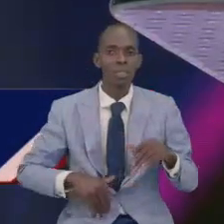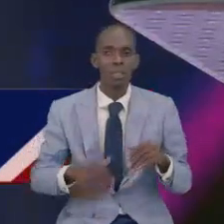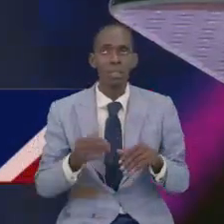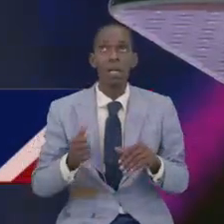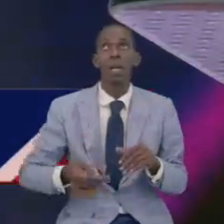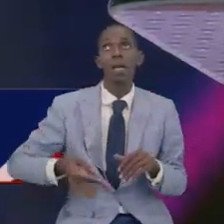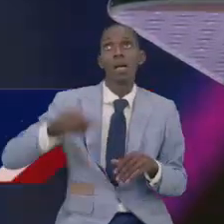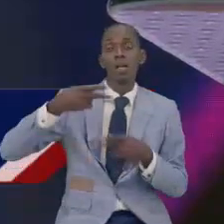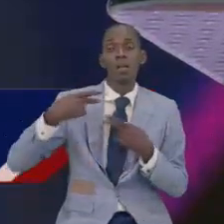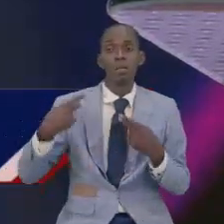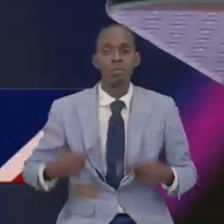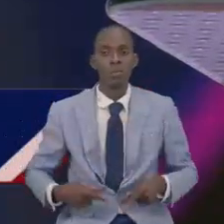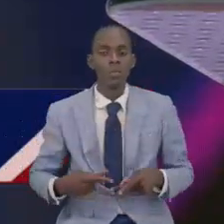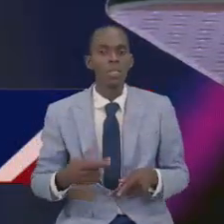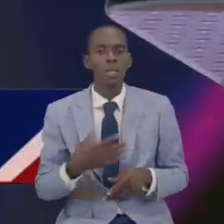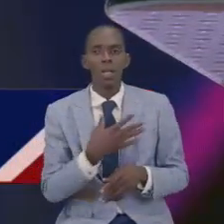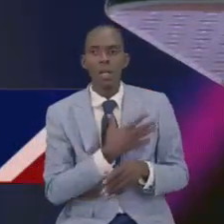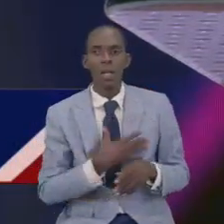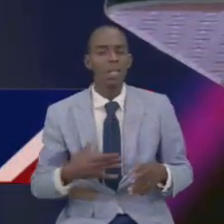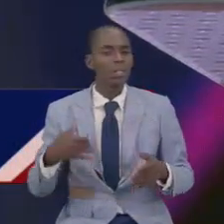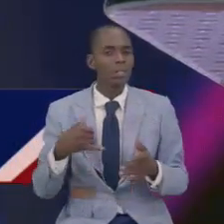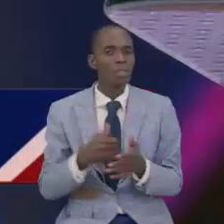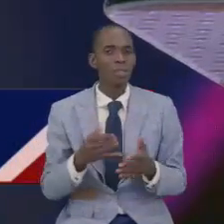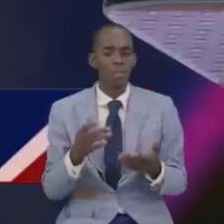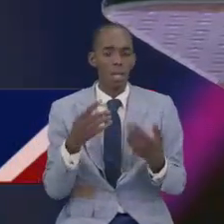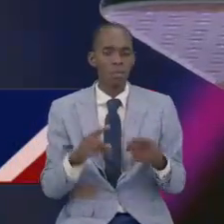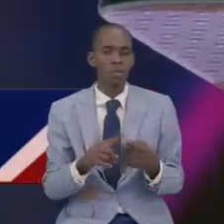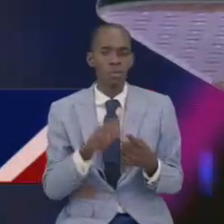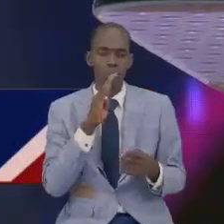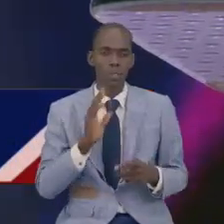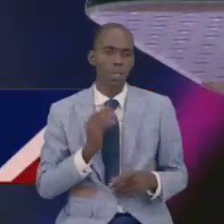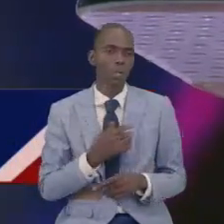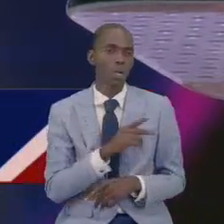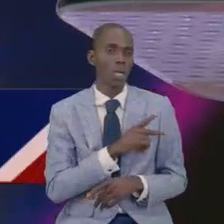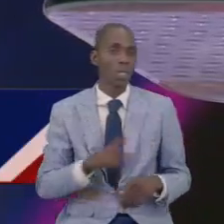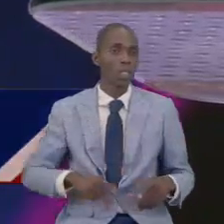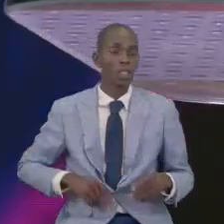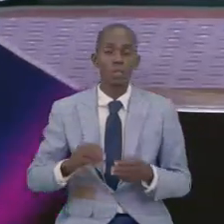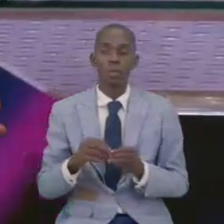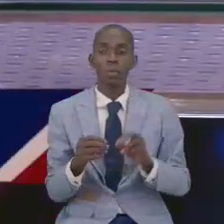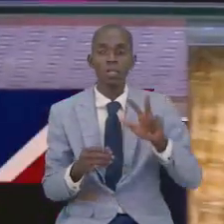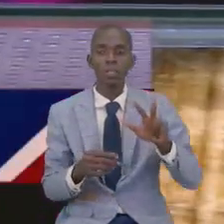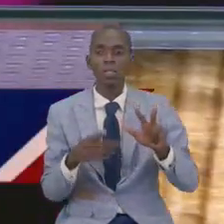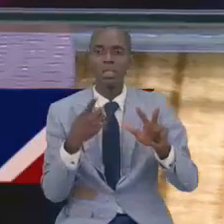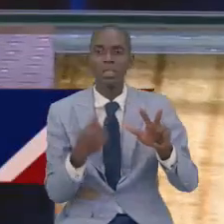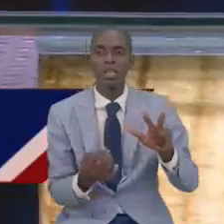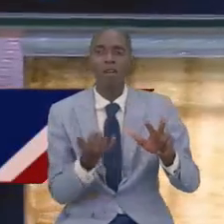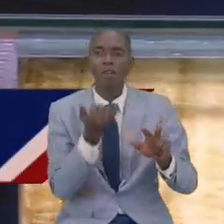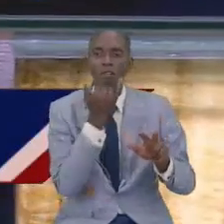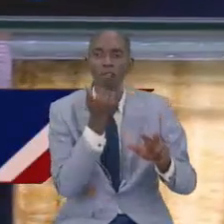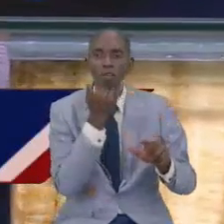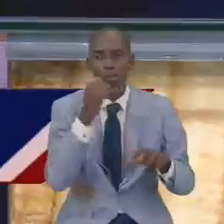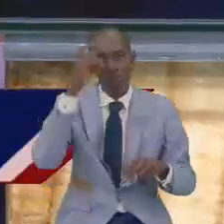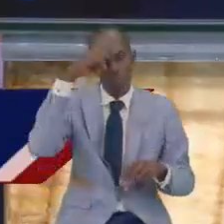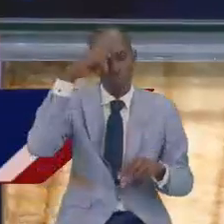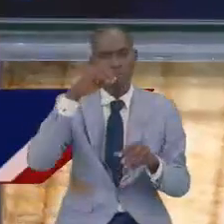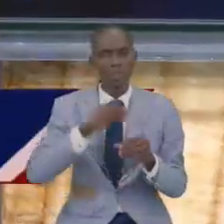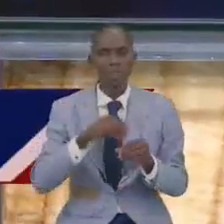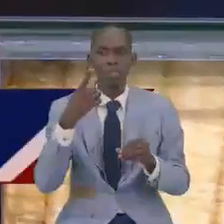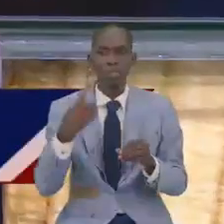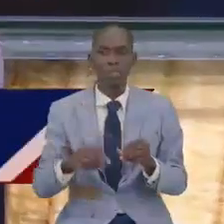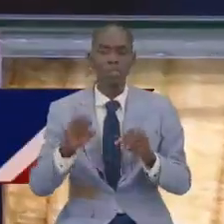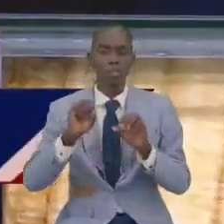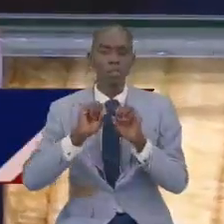than the kings of the world, and he happens to be our king. Number three, the faulty wisdom in the